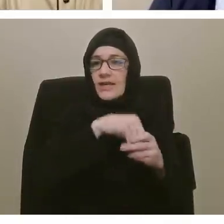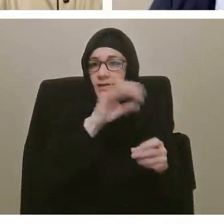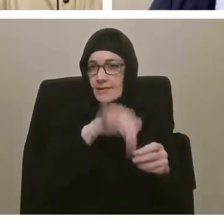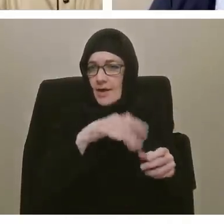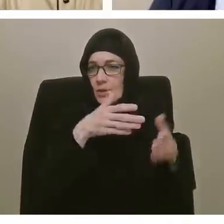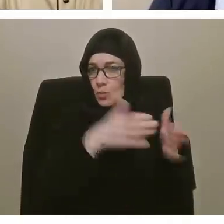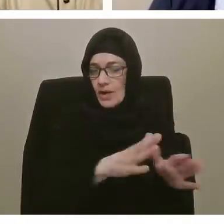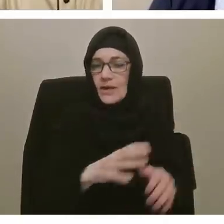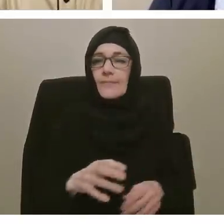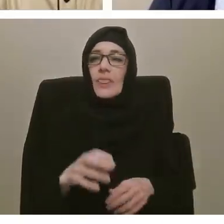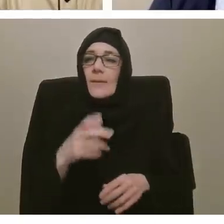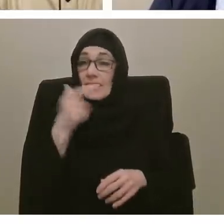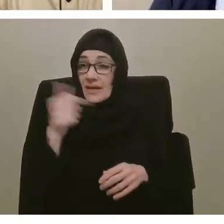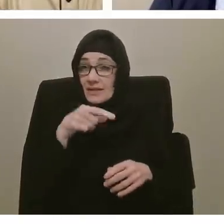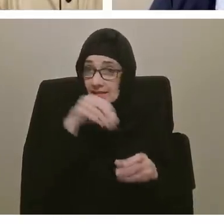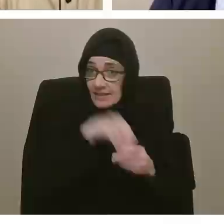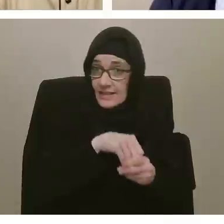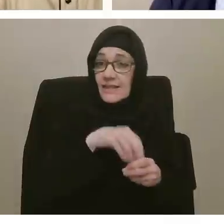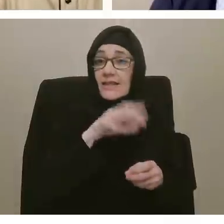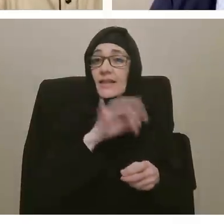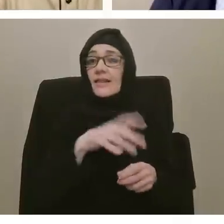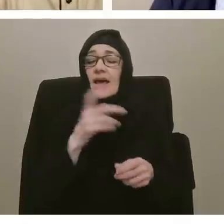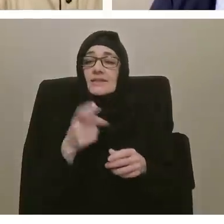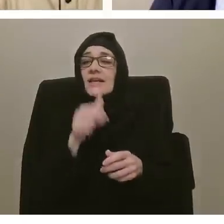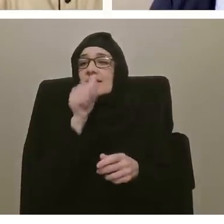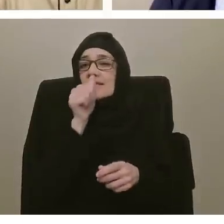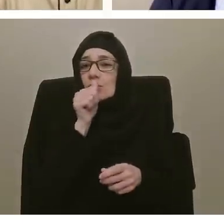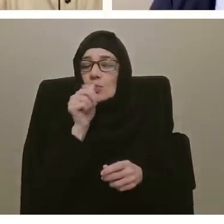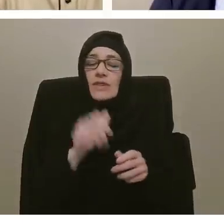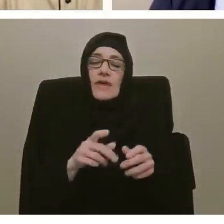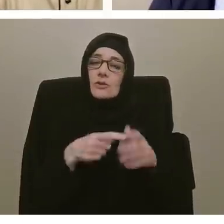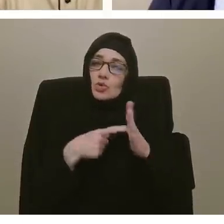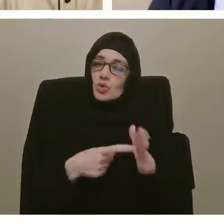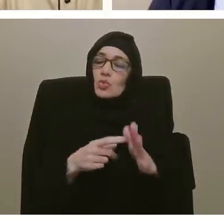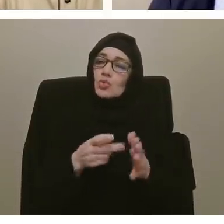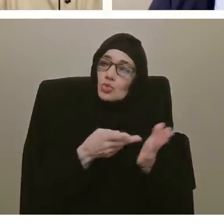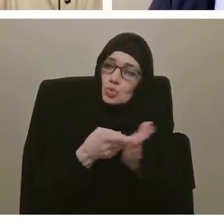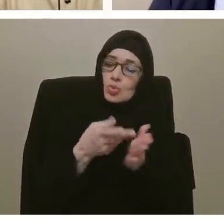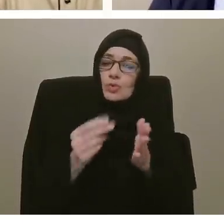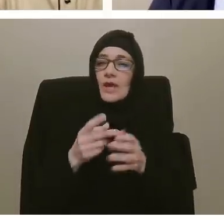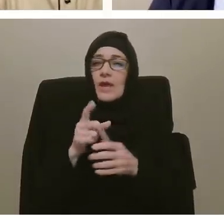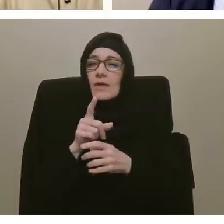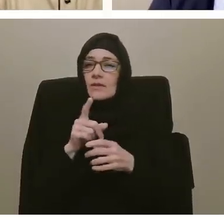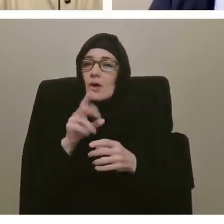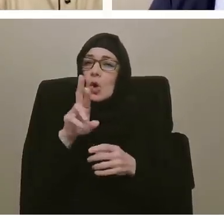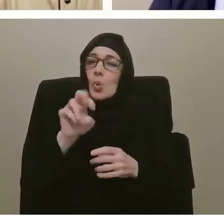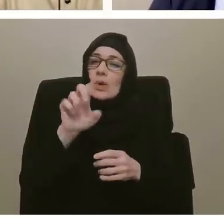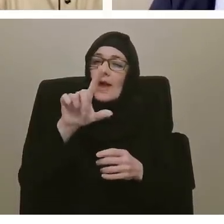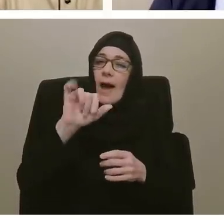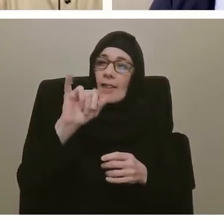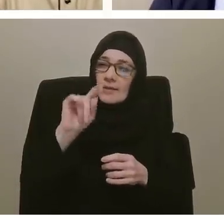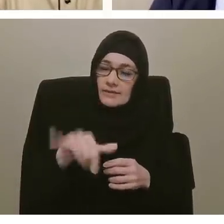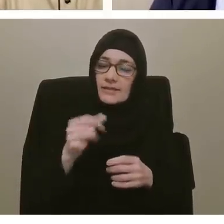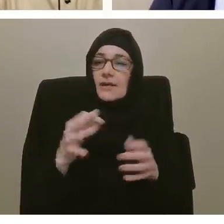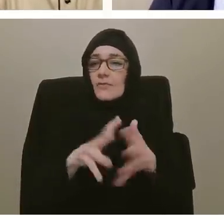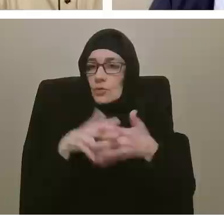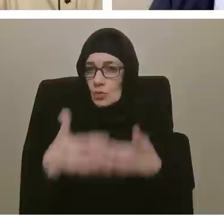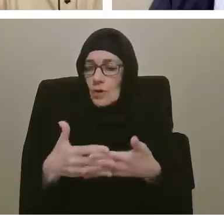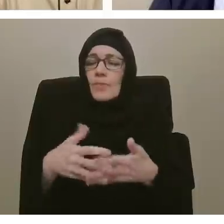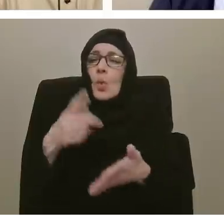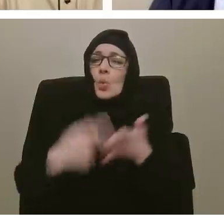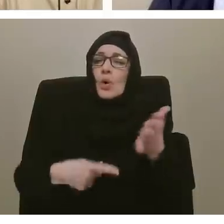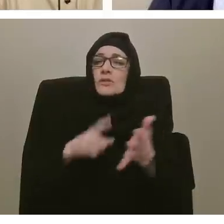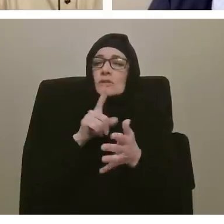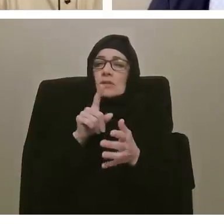that unlocks the truth and the reality of the Quran. What is the access point? What is the critical